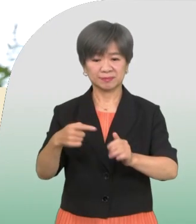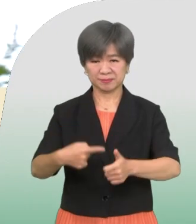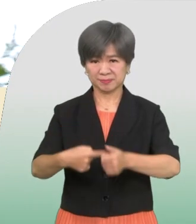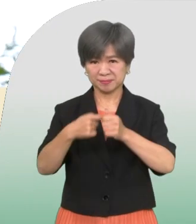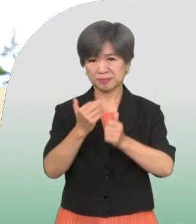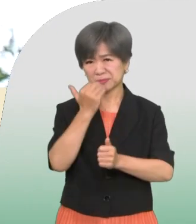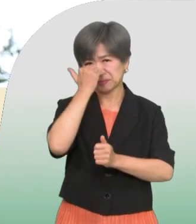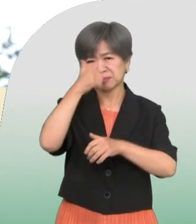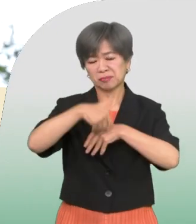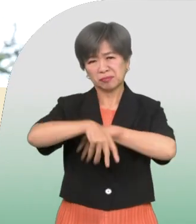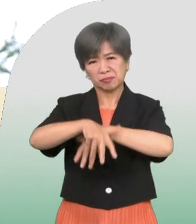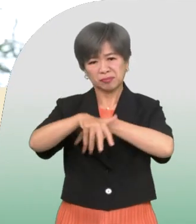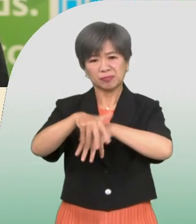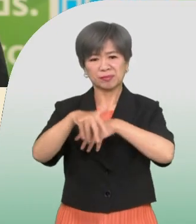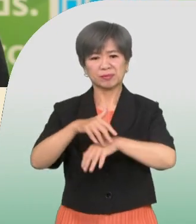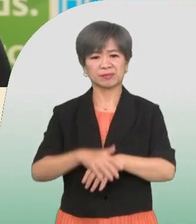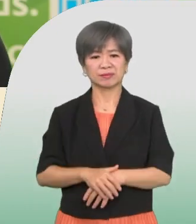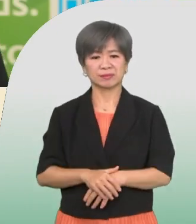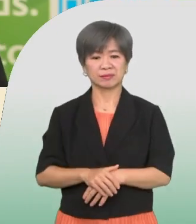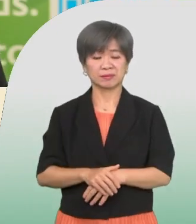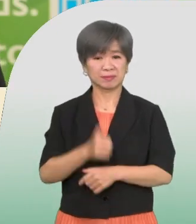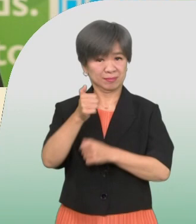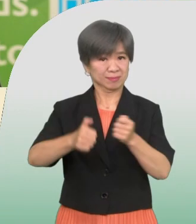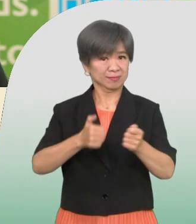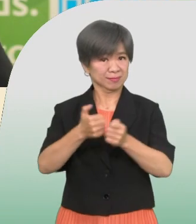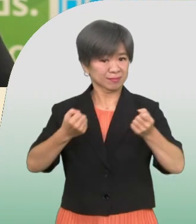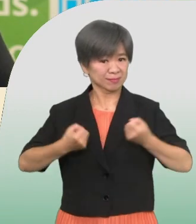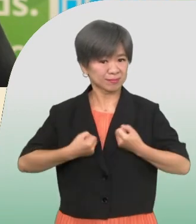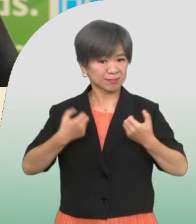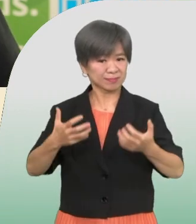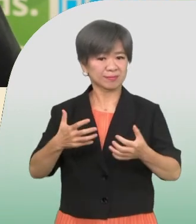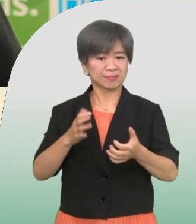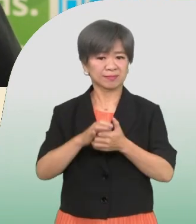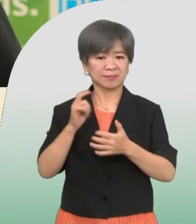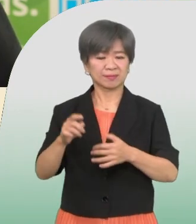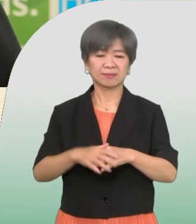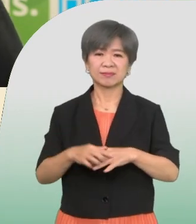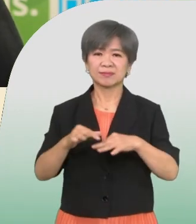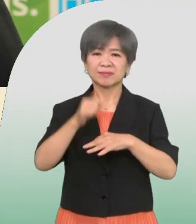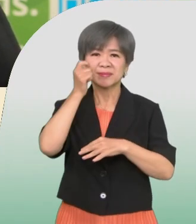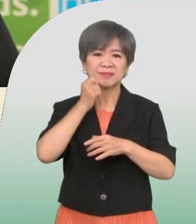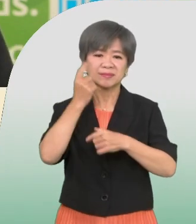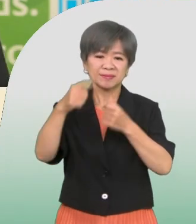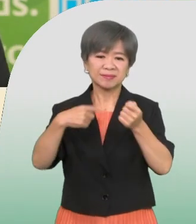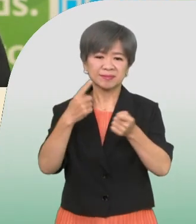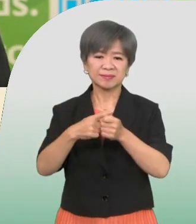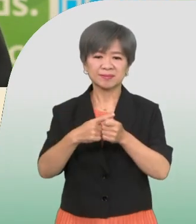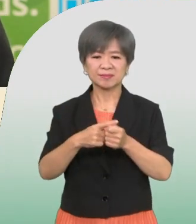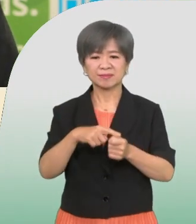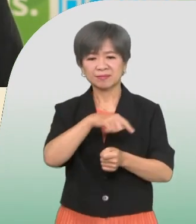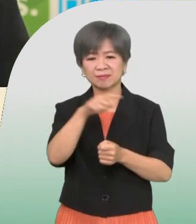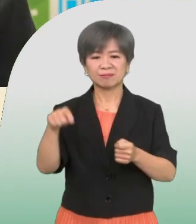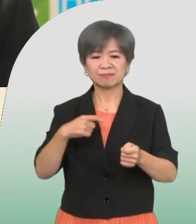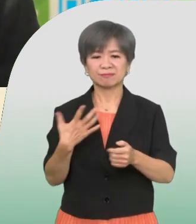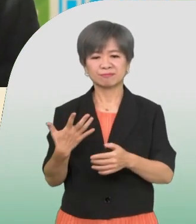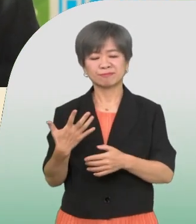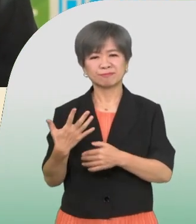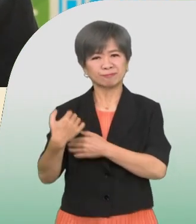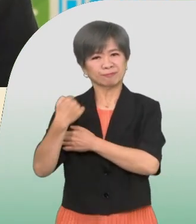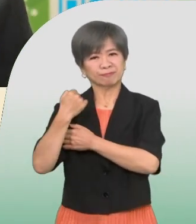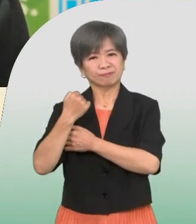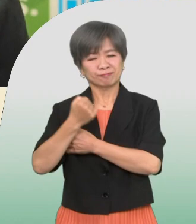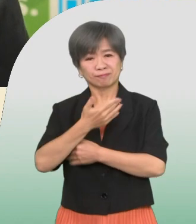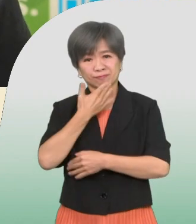the very first Dublin Pride March because it's their golden jubilee and we wanted to have something that was very positive and empowering for young